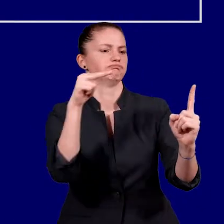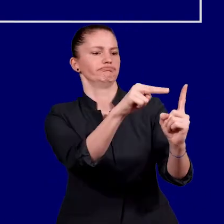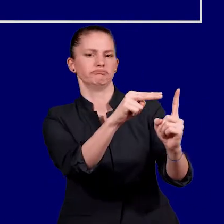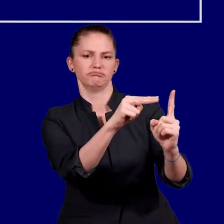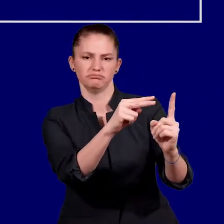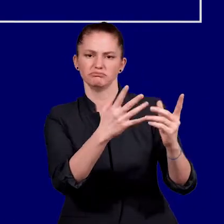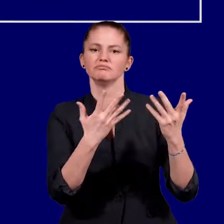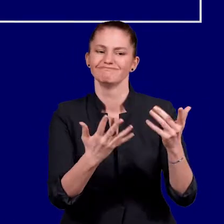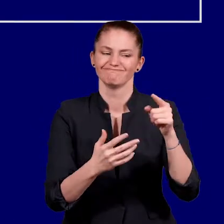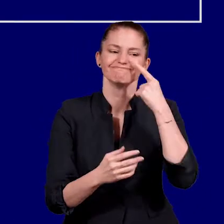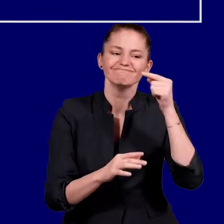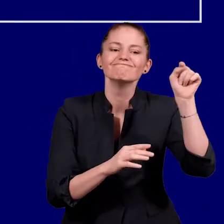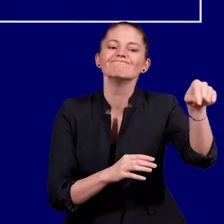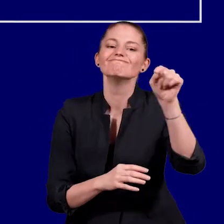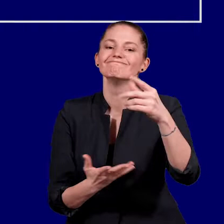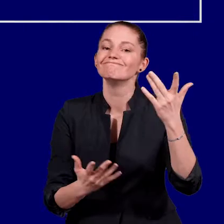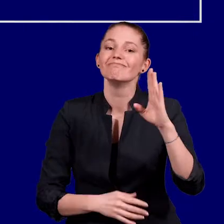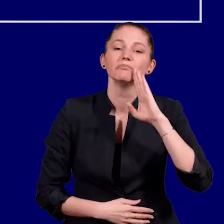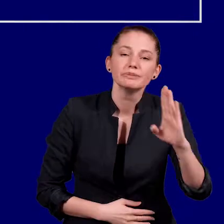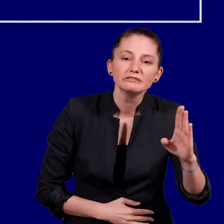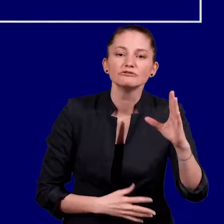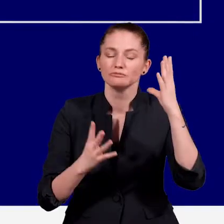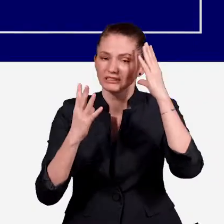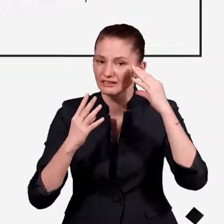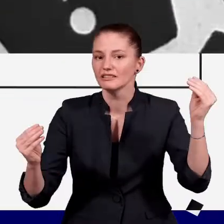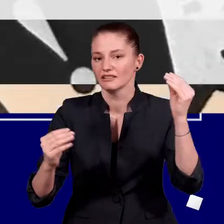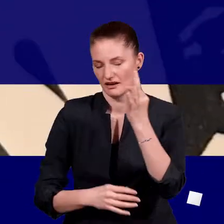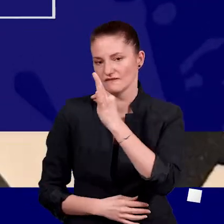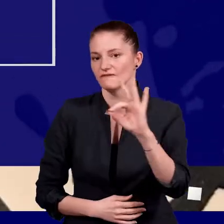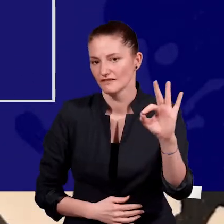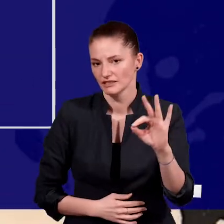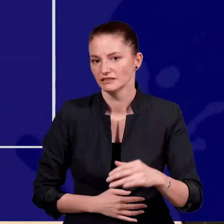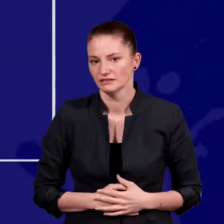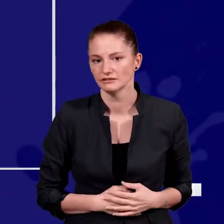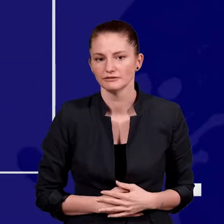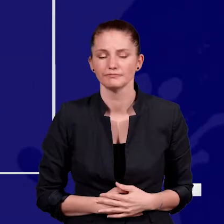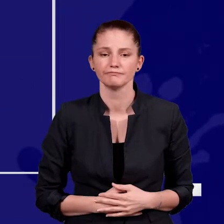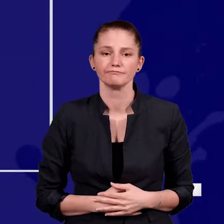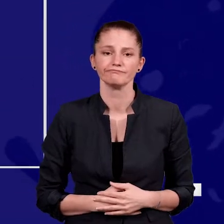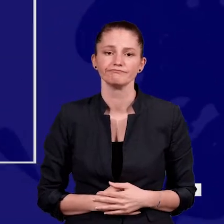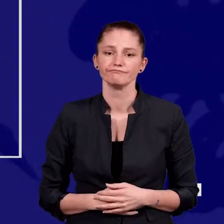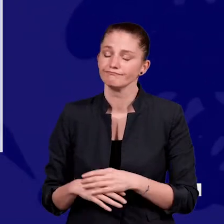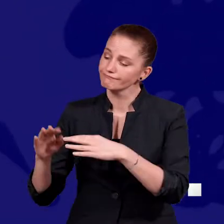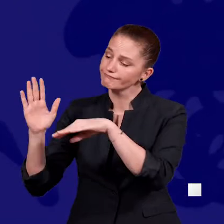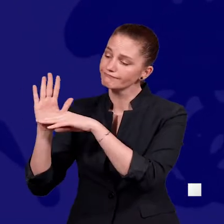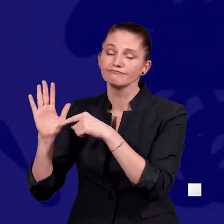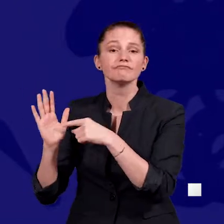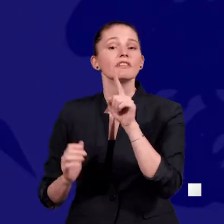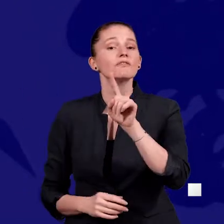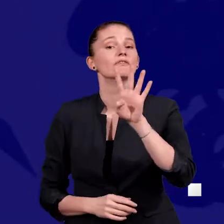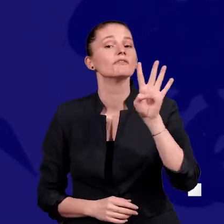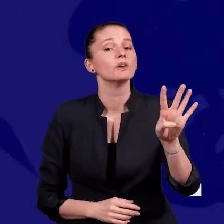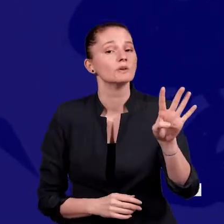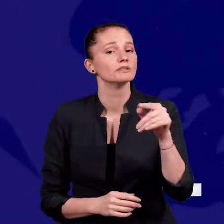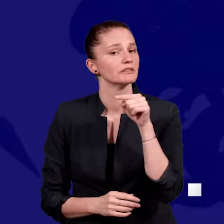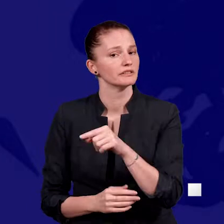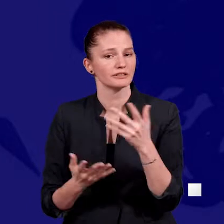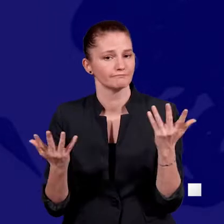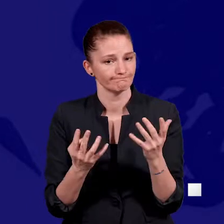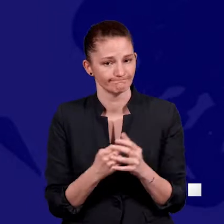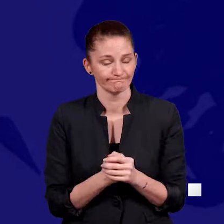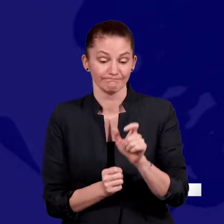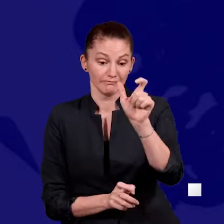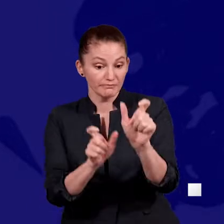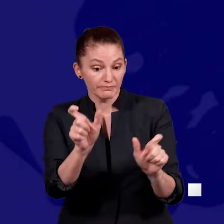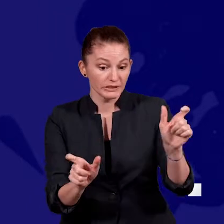case in Belgium, the Netherlands, and France, for example. Article 14. Liberty and